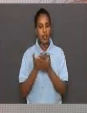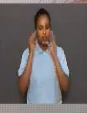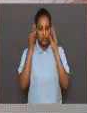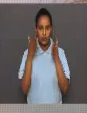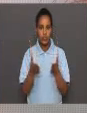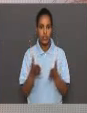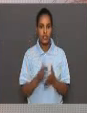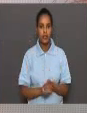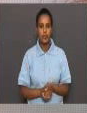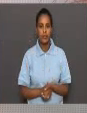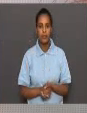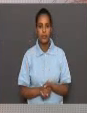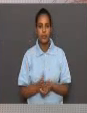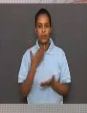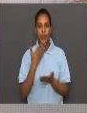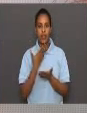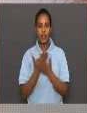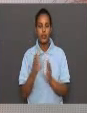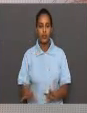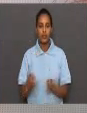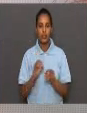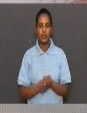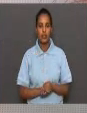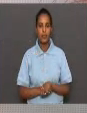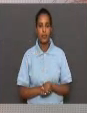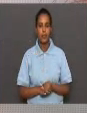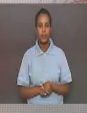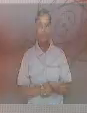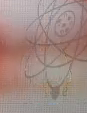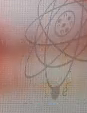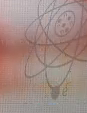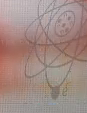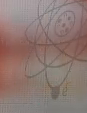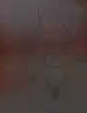next time, thank you, teacher. Thank you, students.